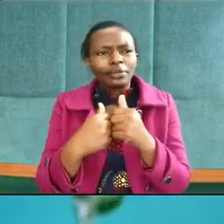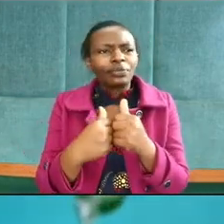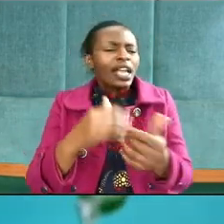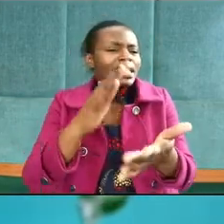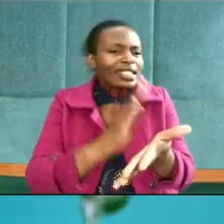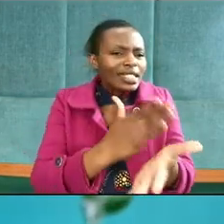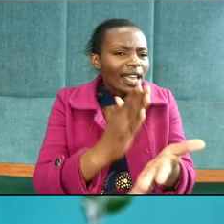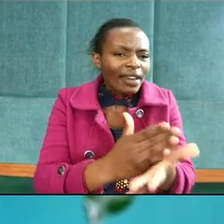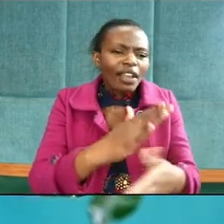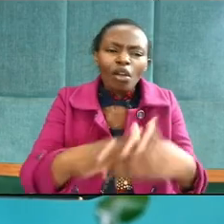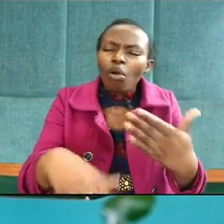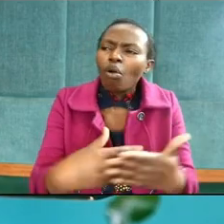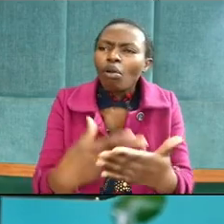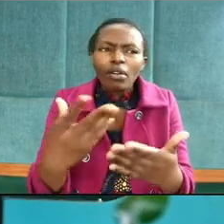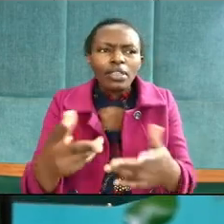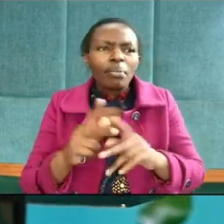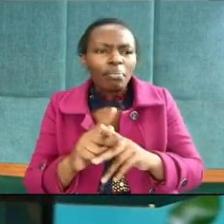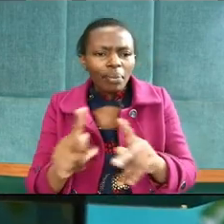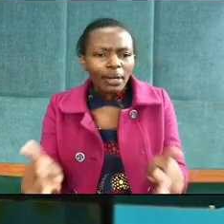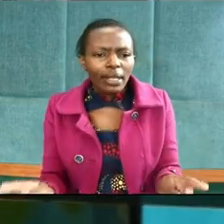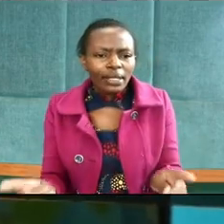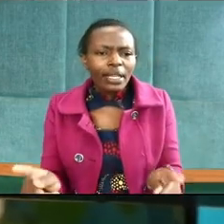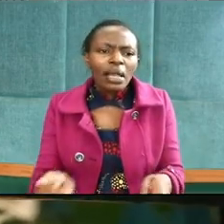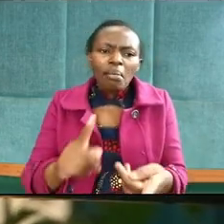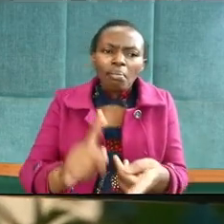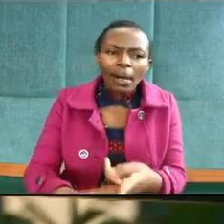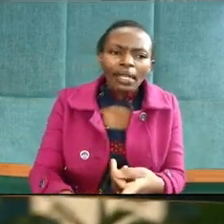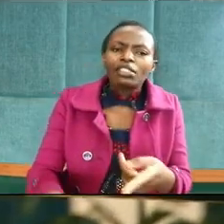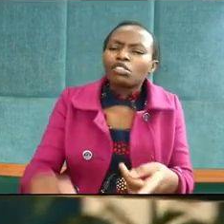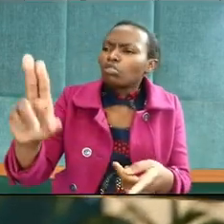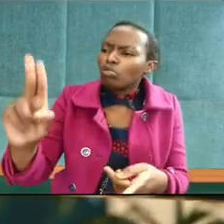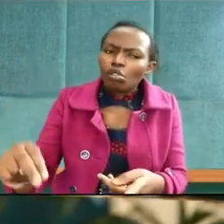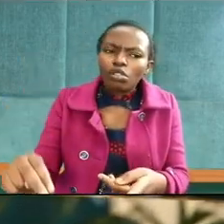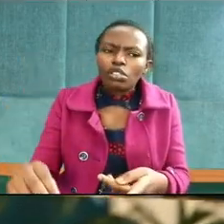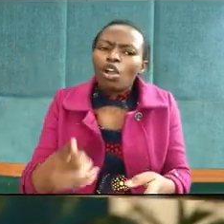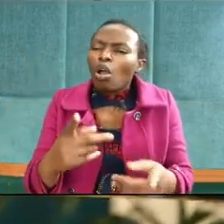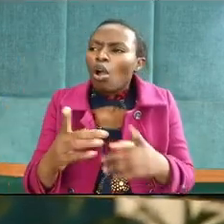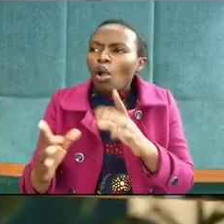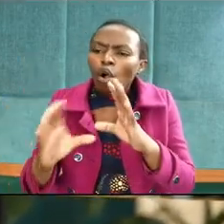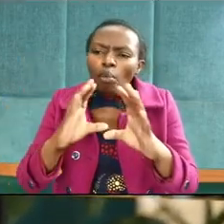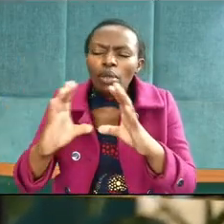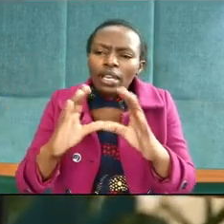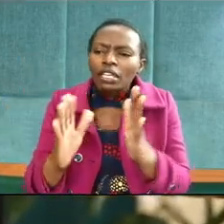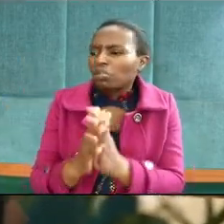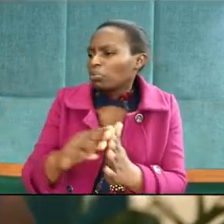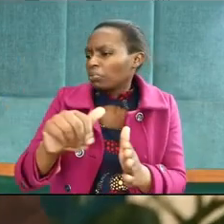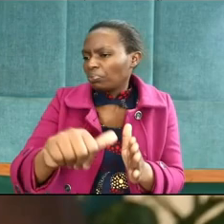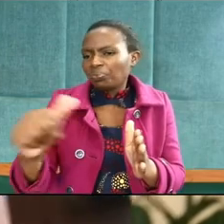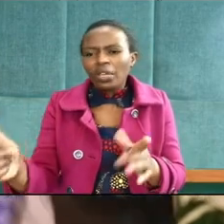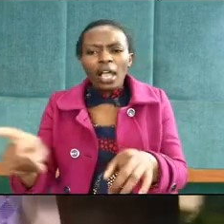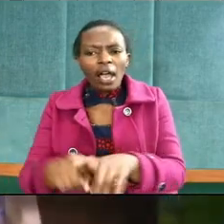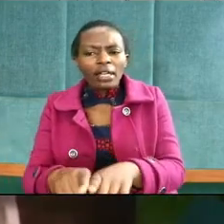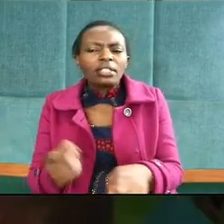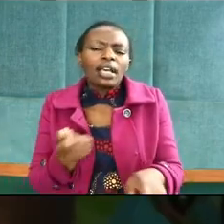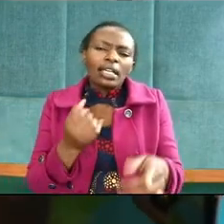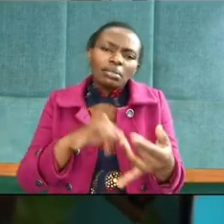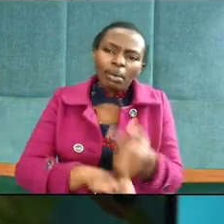sharing a space, but they don't connect to each other as husband and